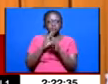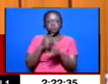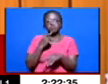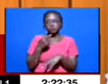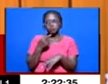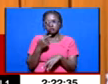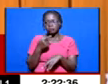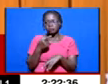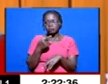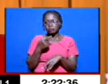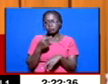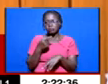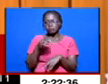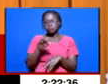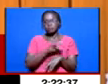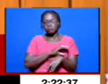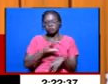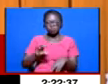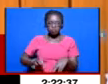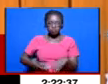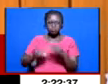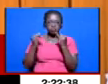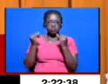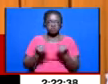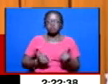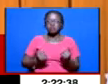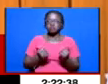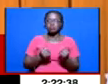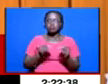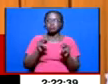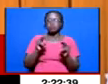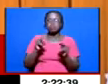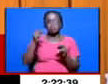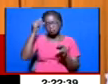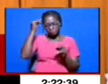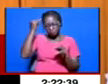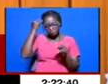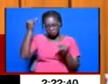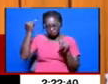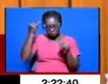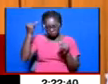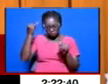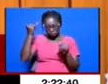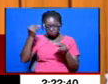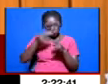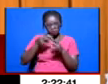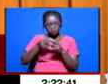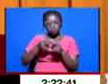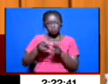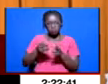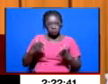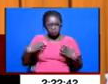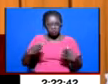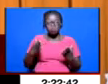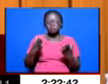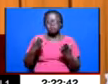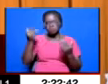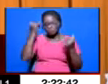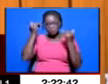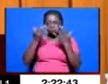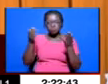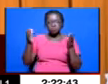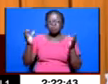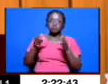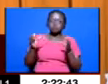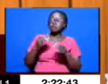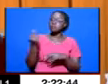a committee introduced a novel idea called popular initiative. This is an innovative where the citizen can